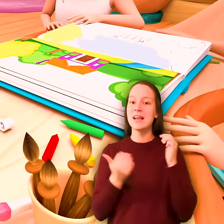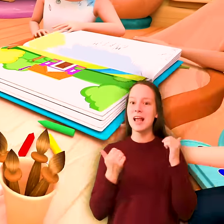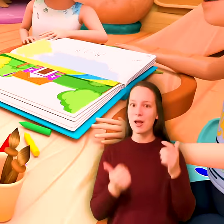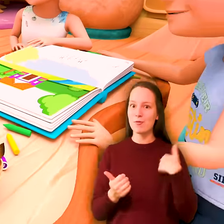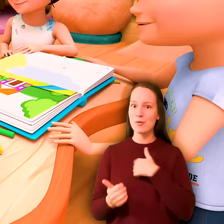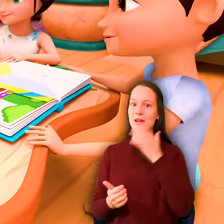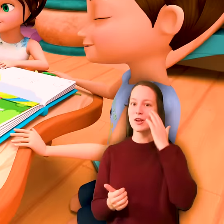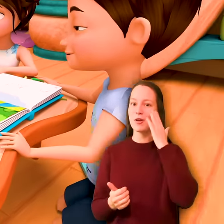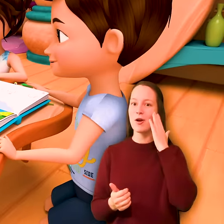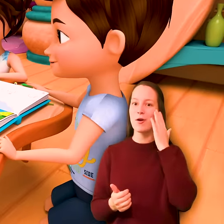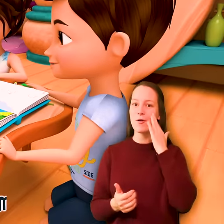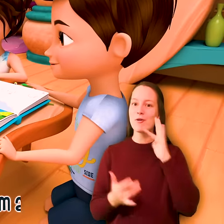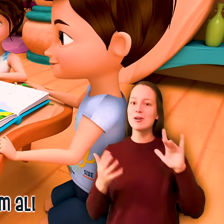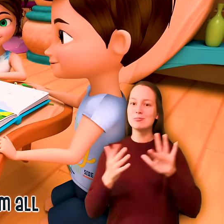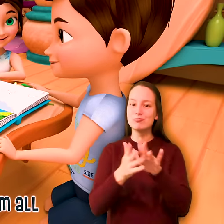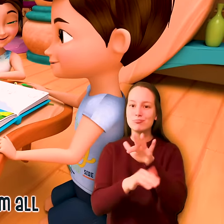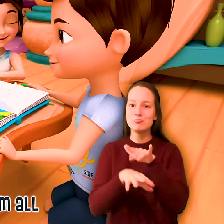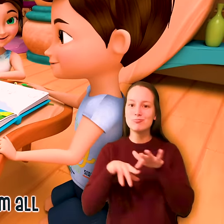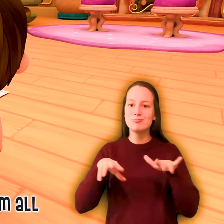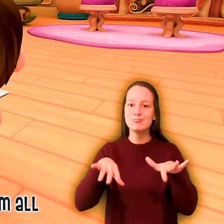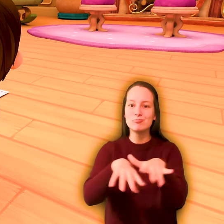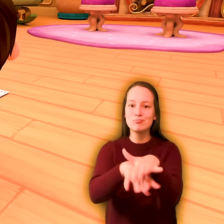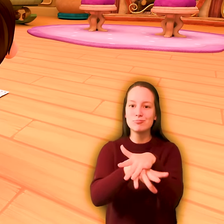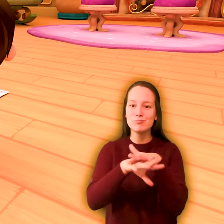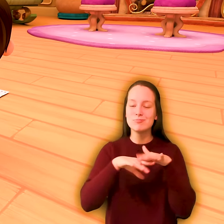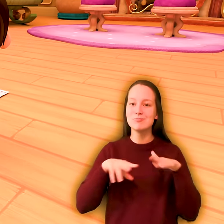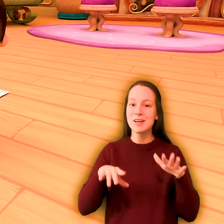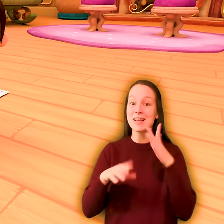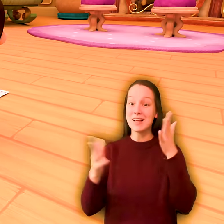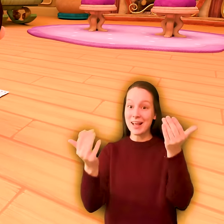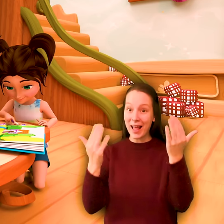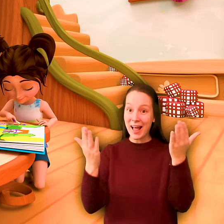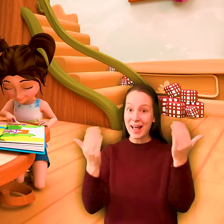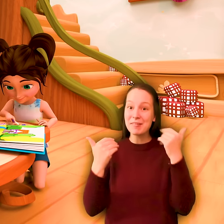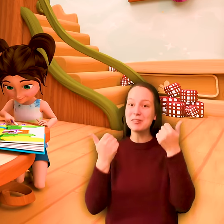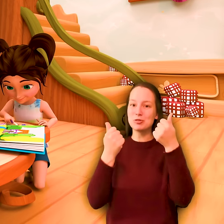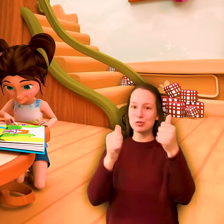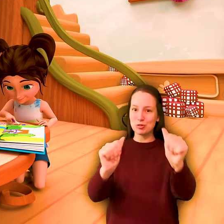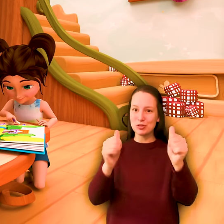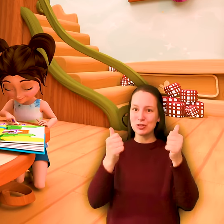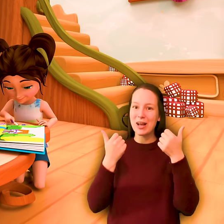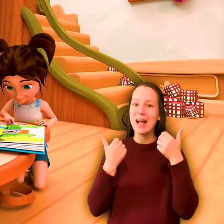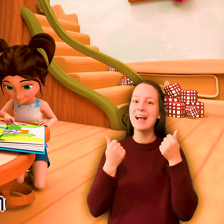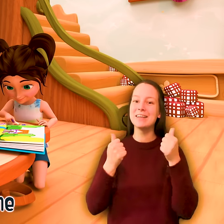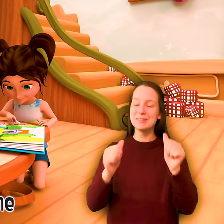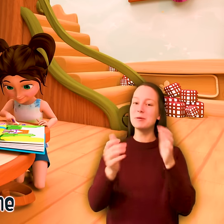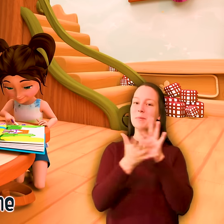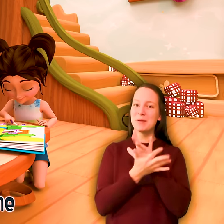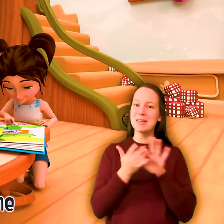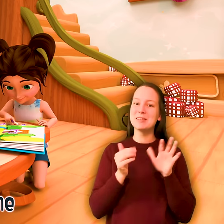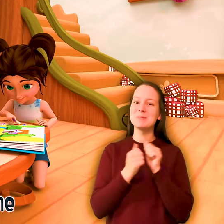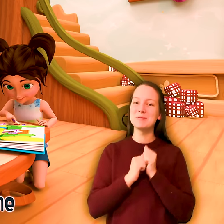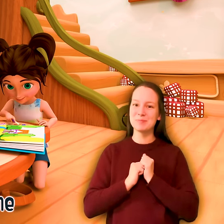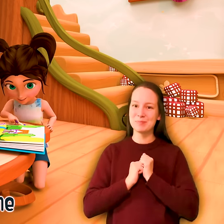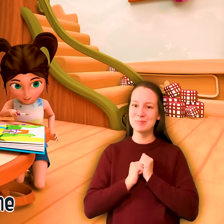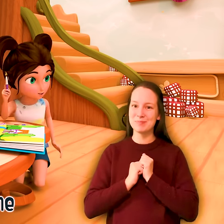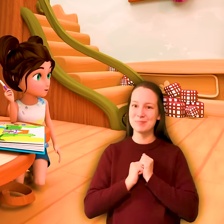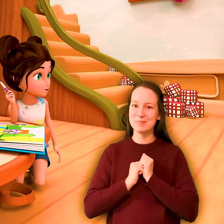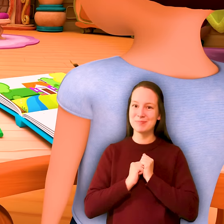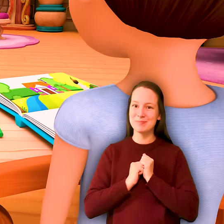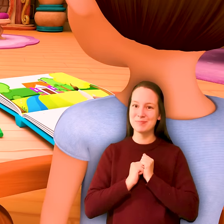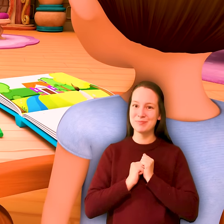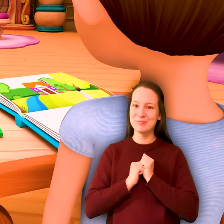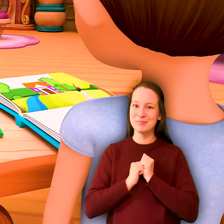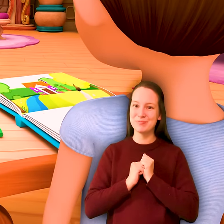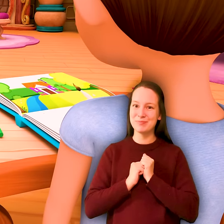now we know how to mix them all come on try to mix with me